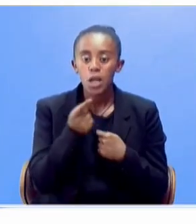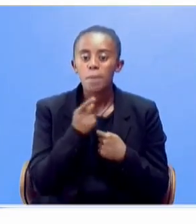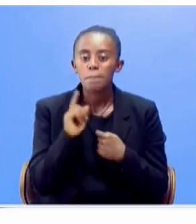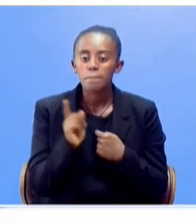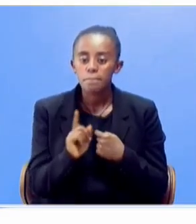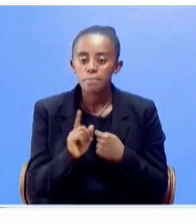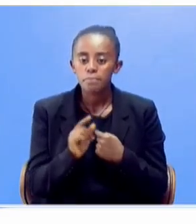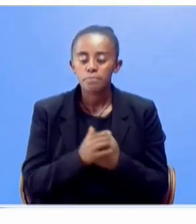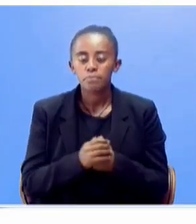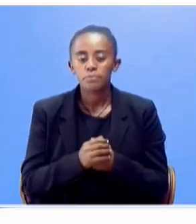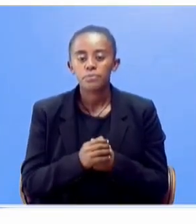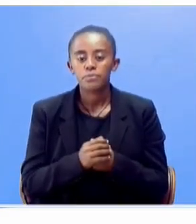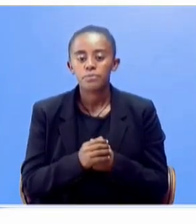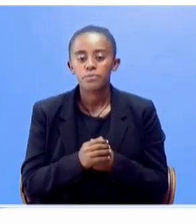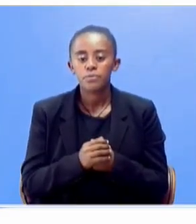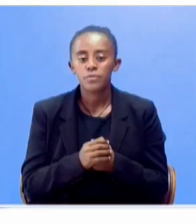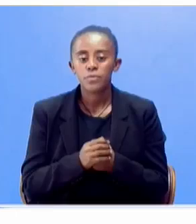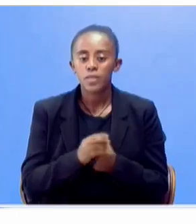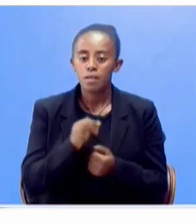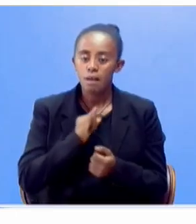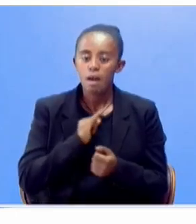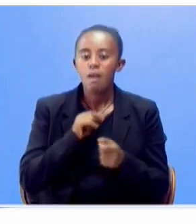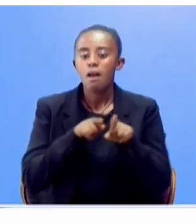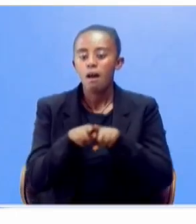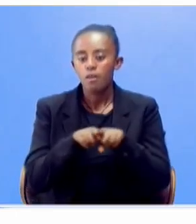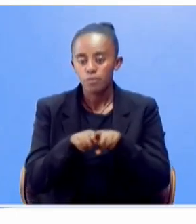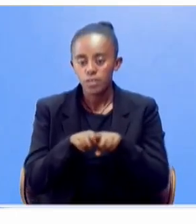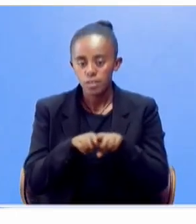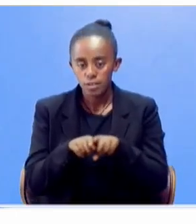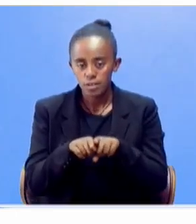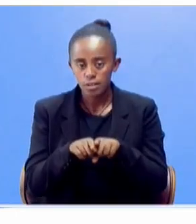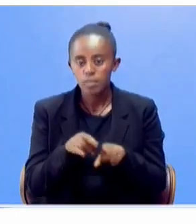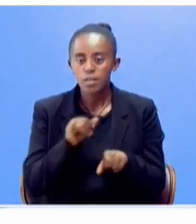Yeah? Says, I agree